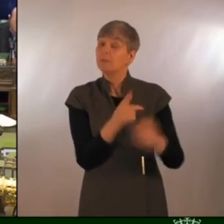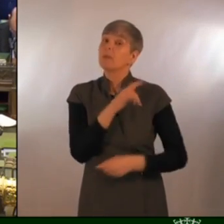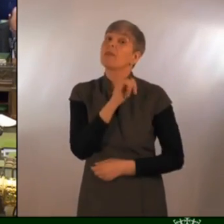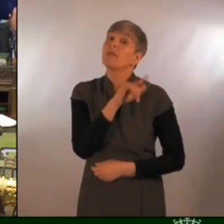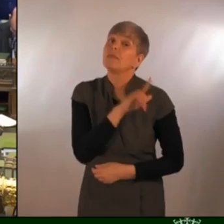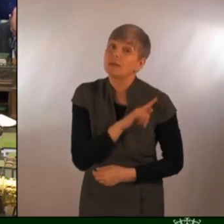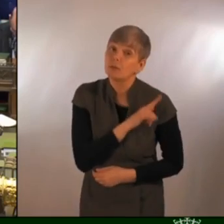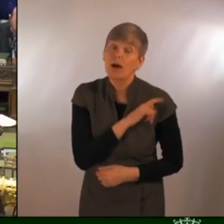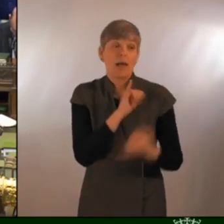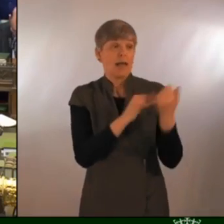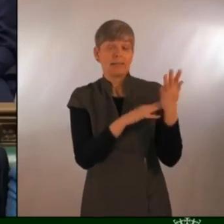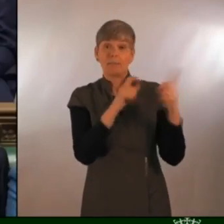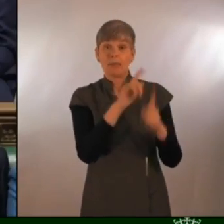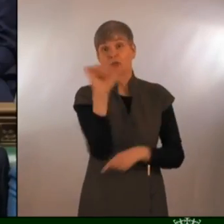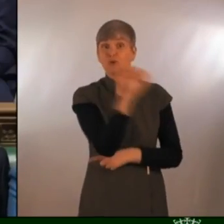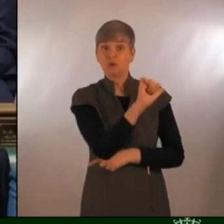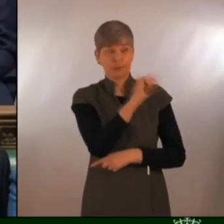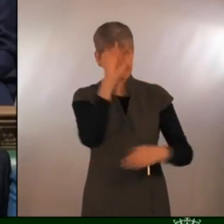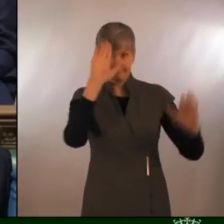Scottish Nationalists should stick to the day job.